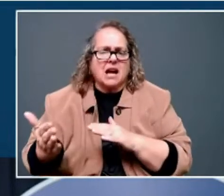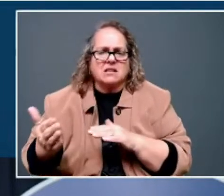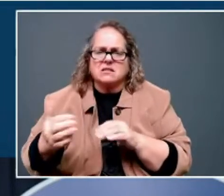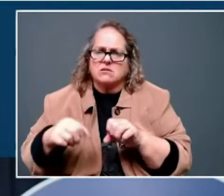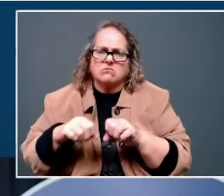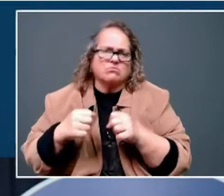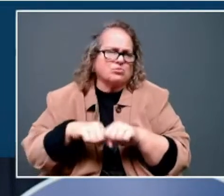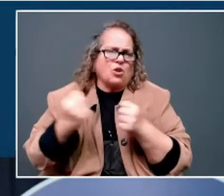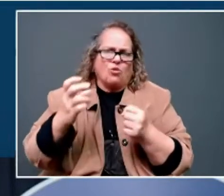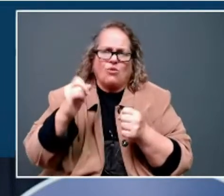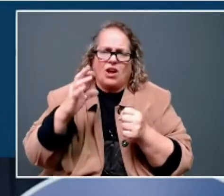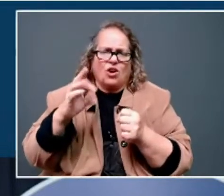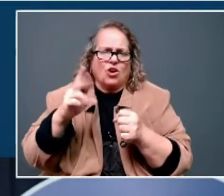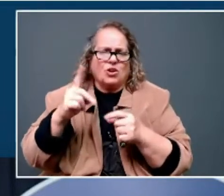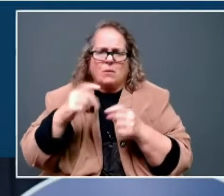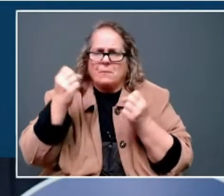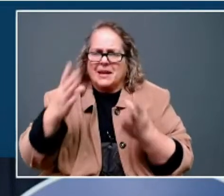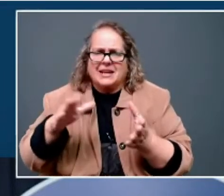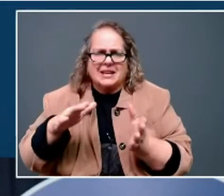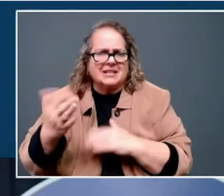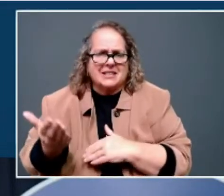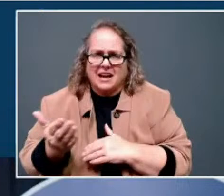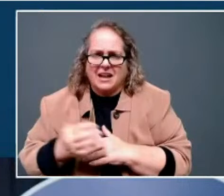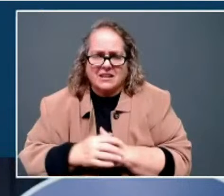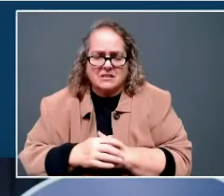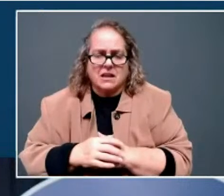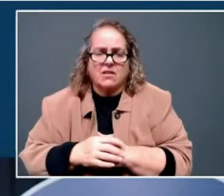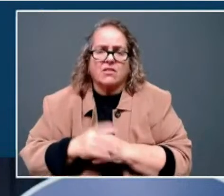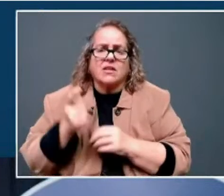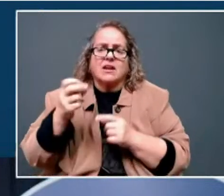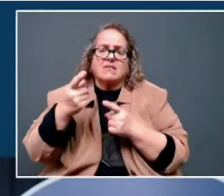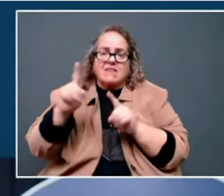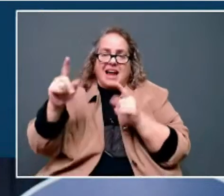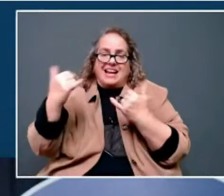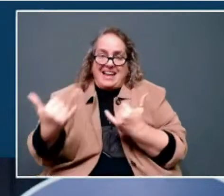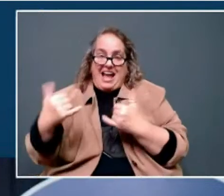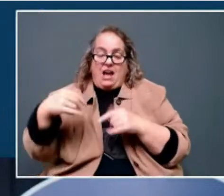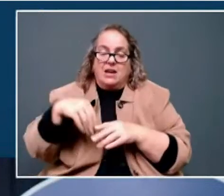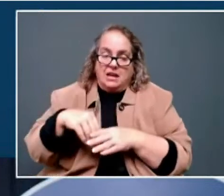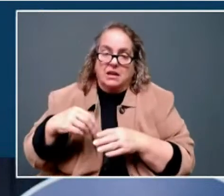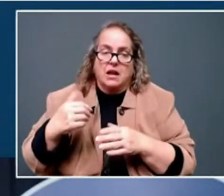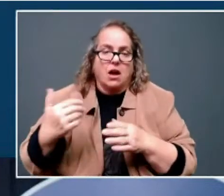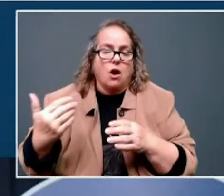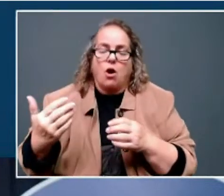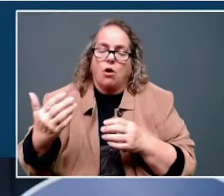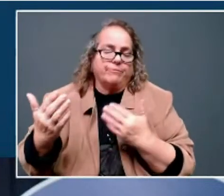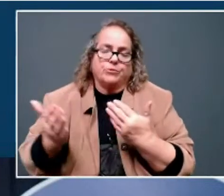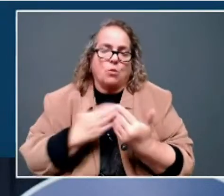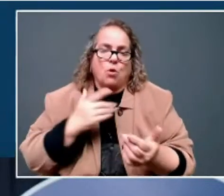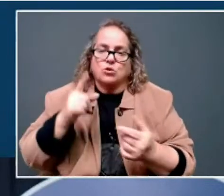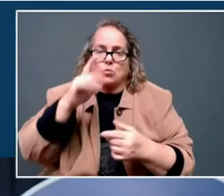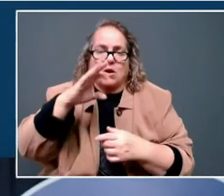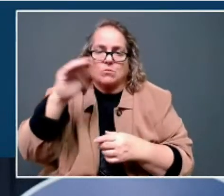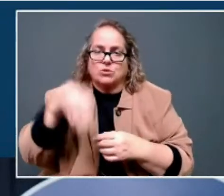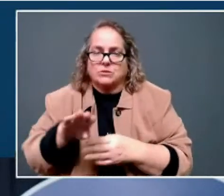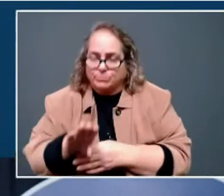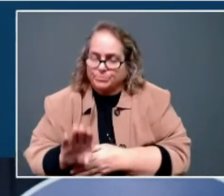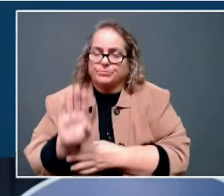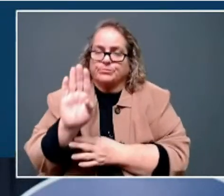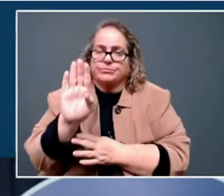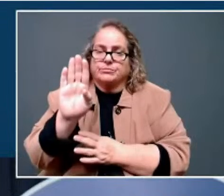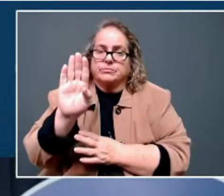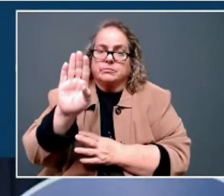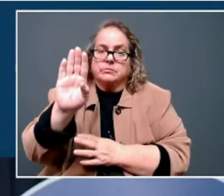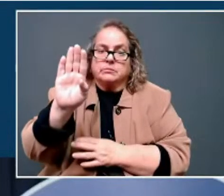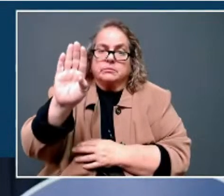before Omicron arrived. And then finally, we are now in a nearly vertical spike, the likes of which dwarf